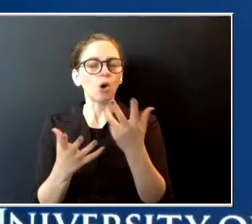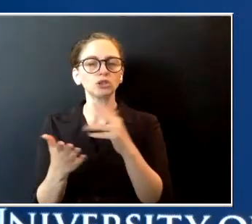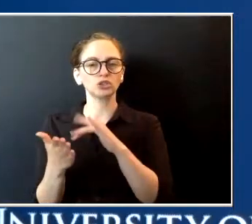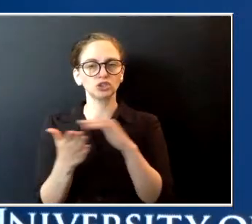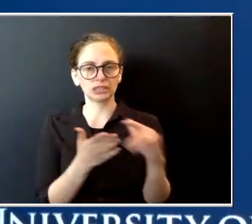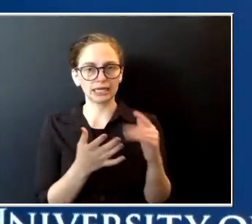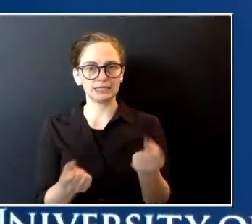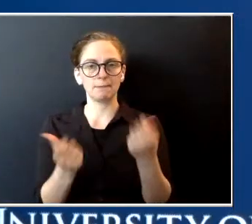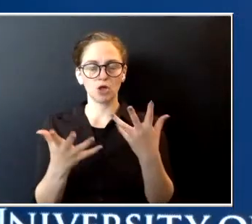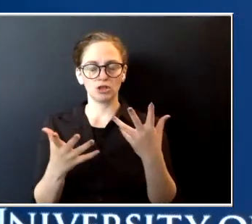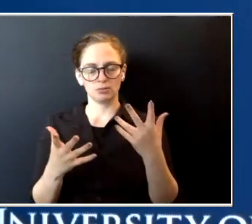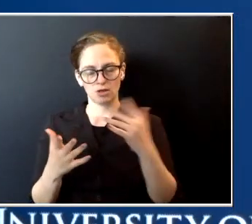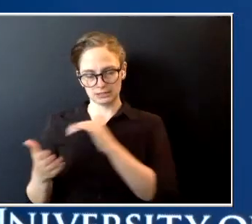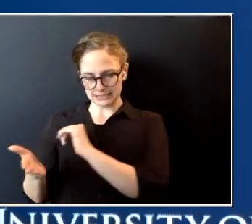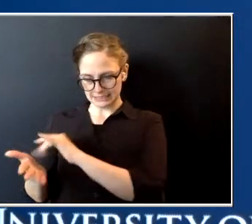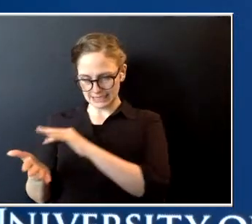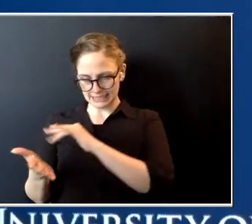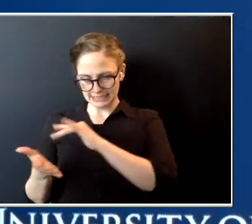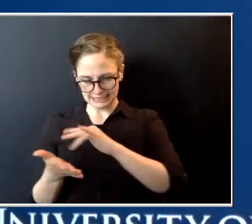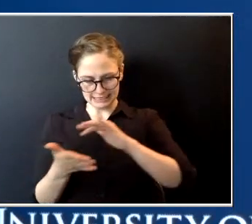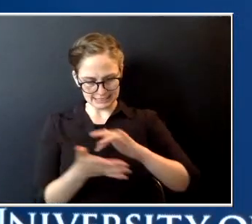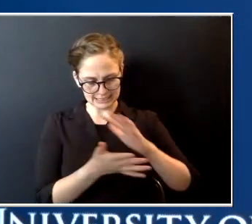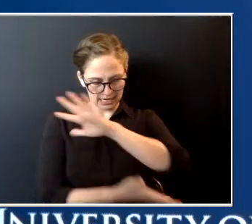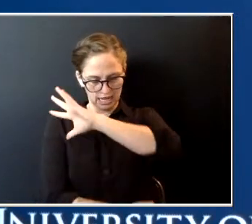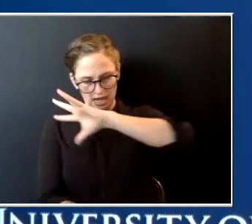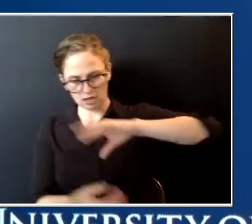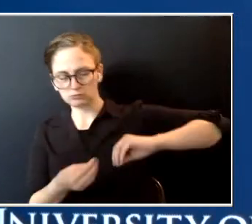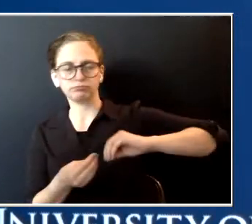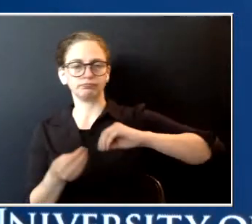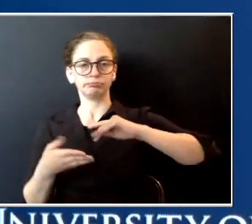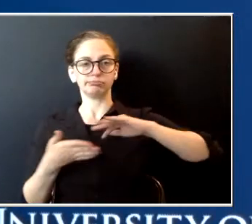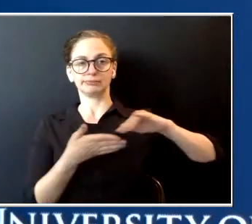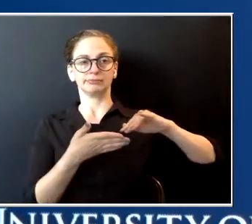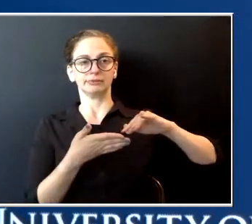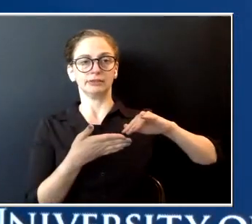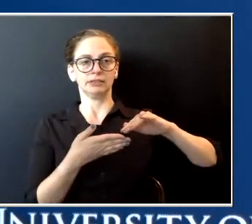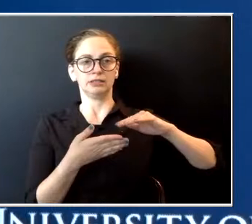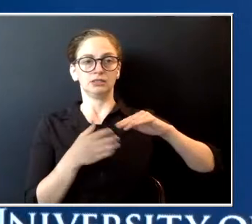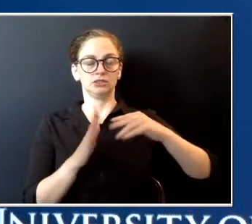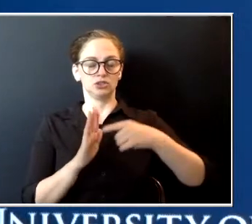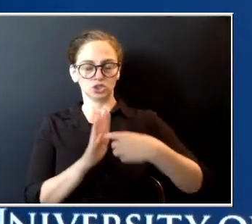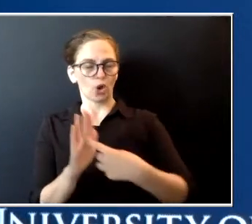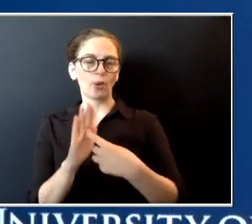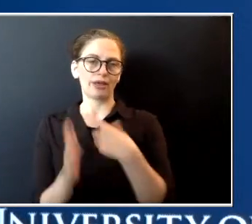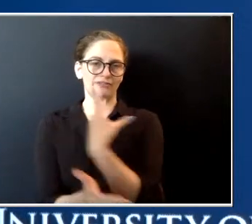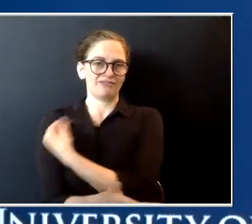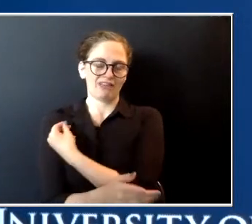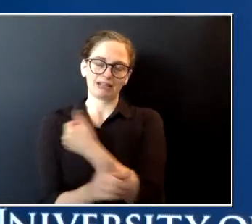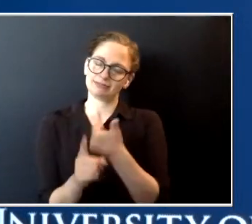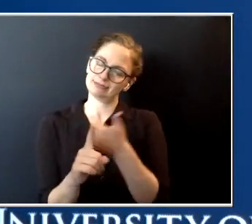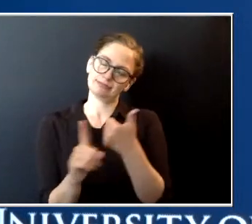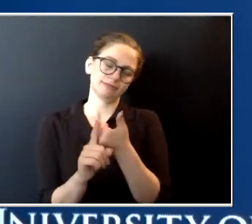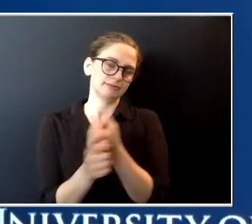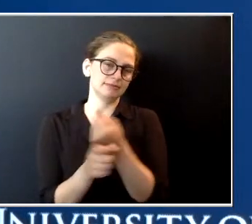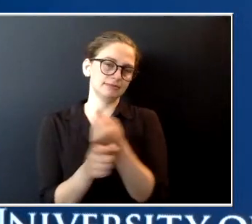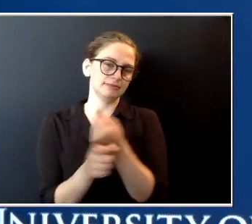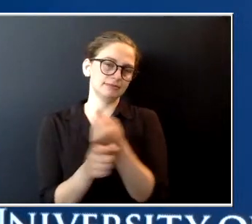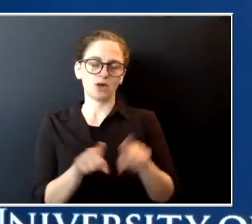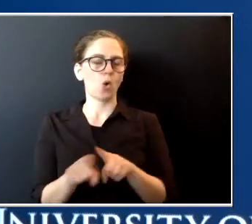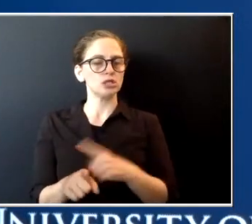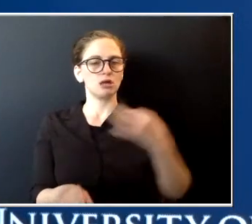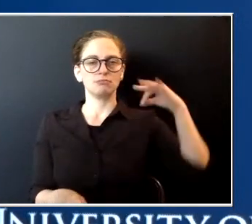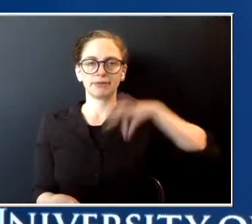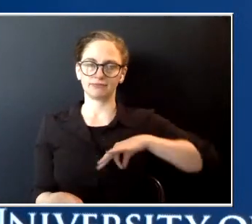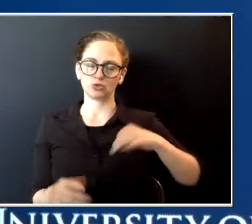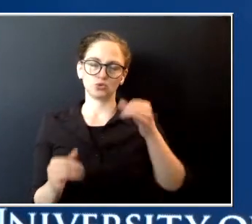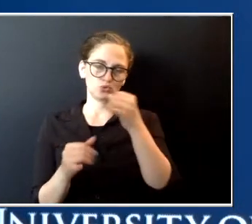multiple reviews showing the safety of these vaccines, but more important, the benefit as well. So, and of course, remember, if you do have it,